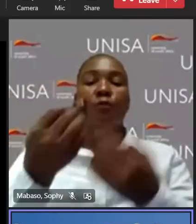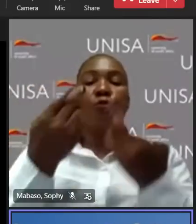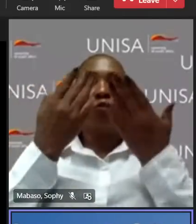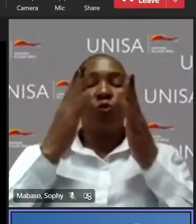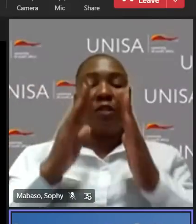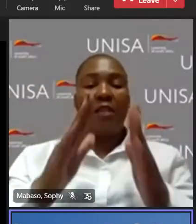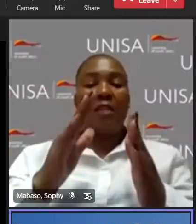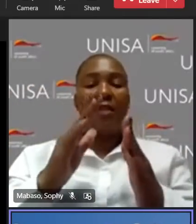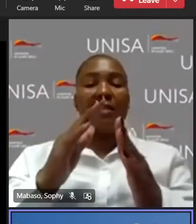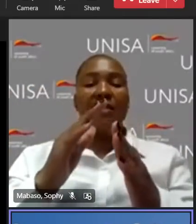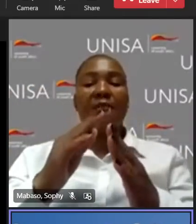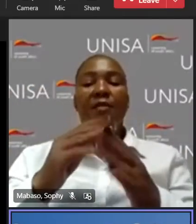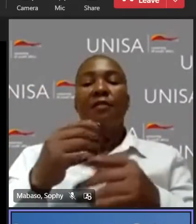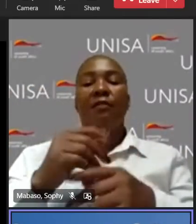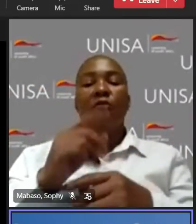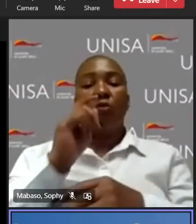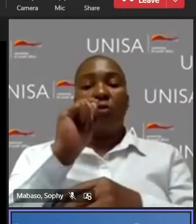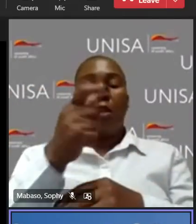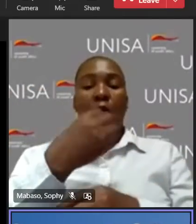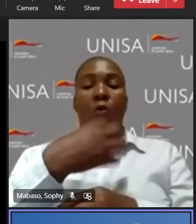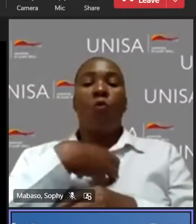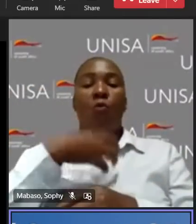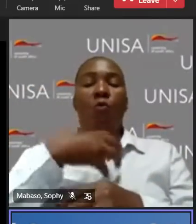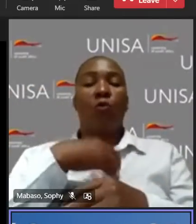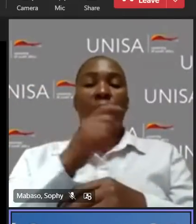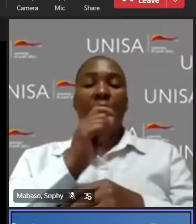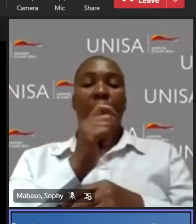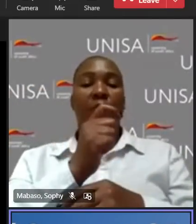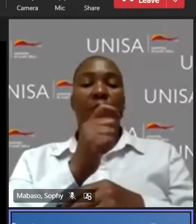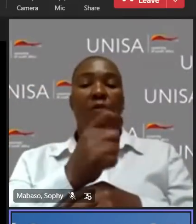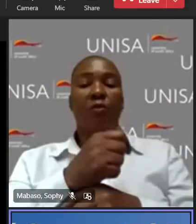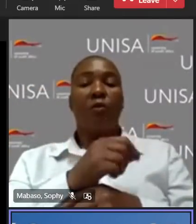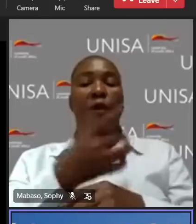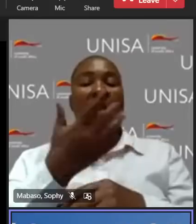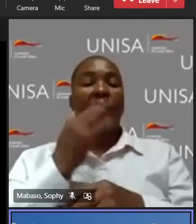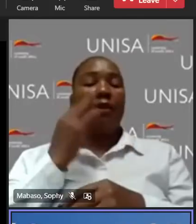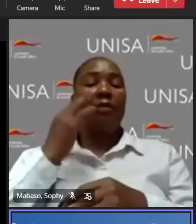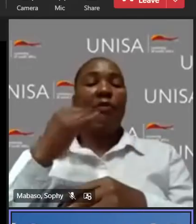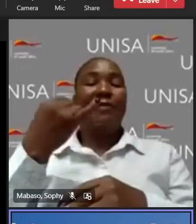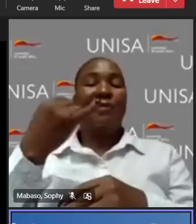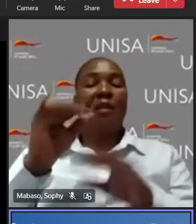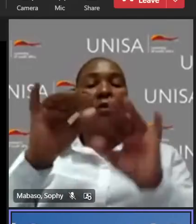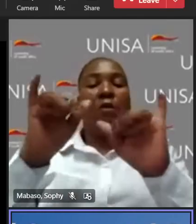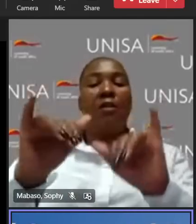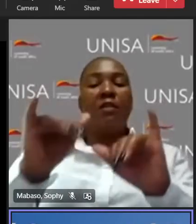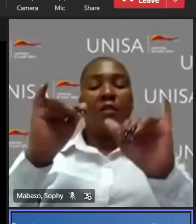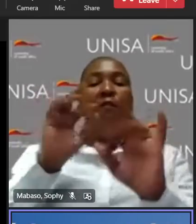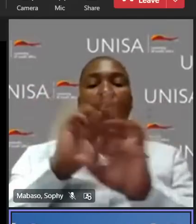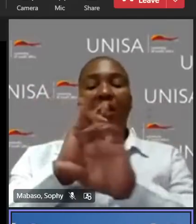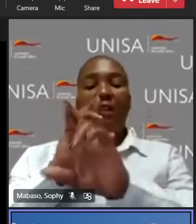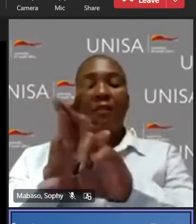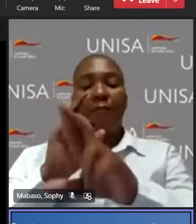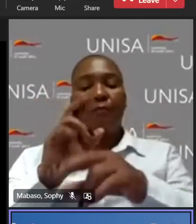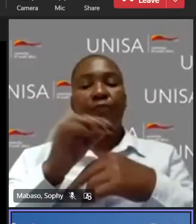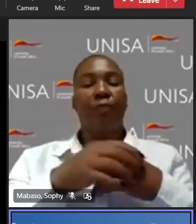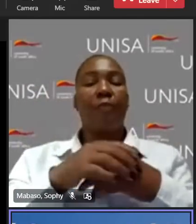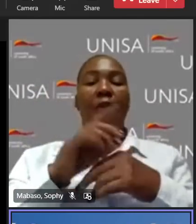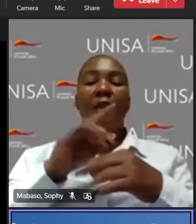to finalize registration while awaiting the outcome and so on. And